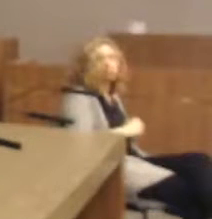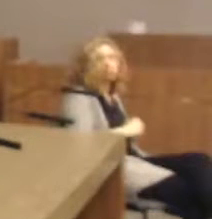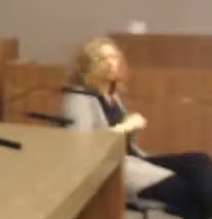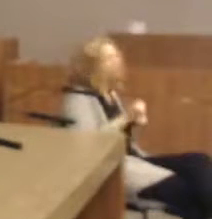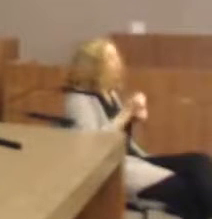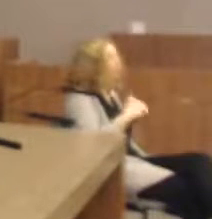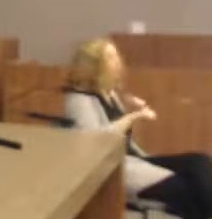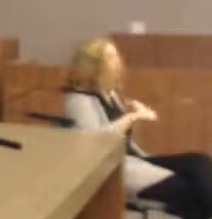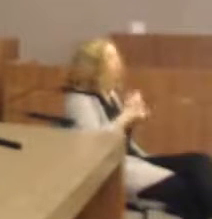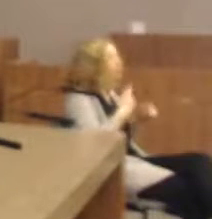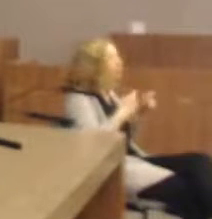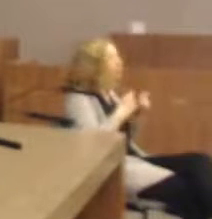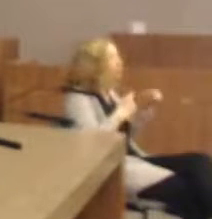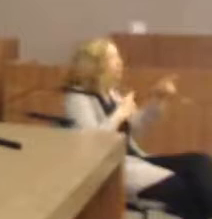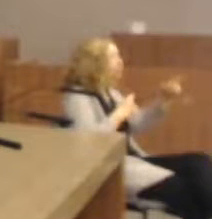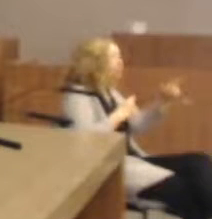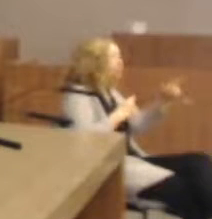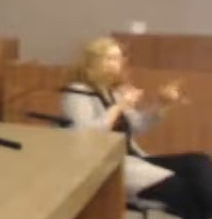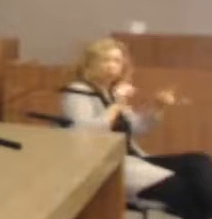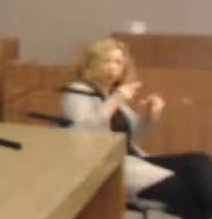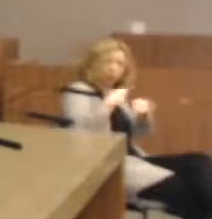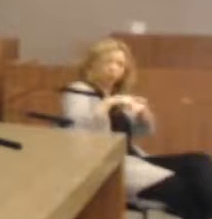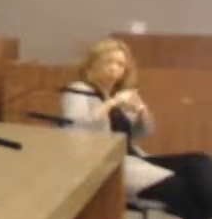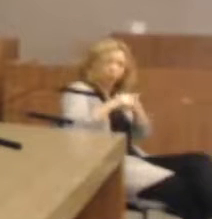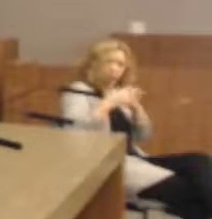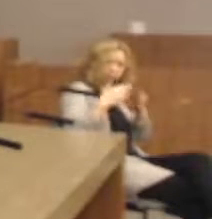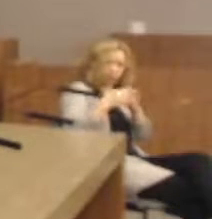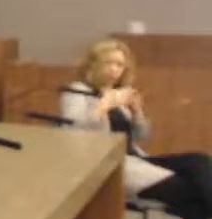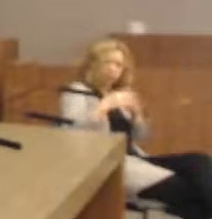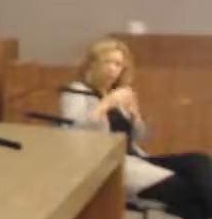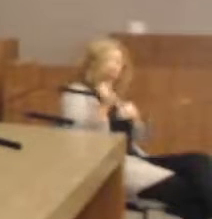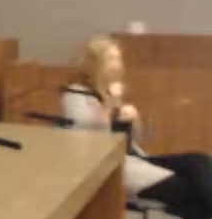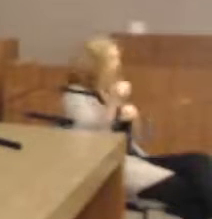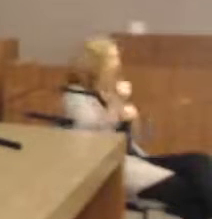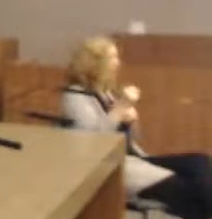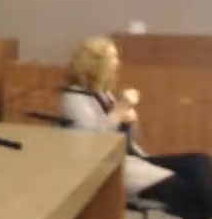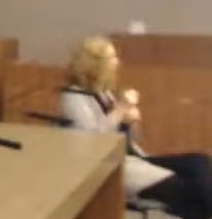Any other questions? Yes. Yes.